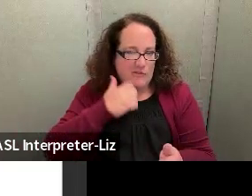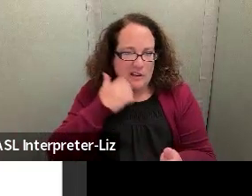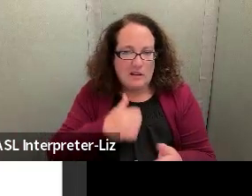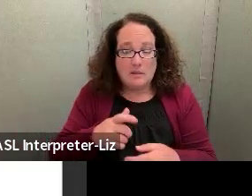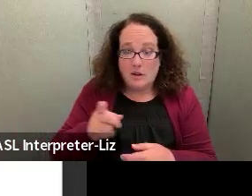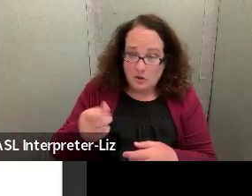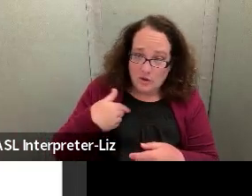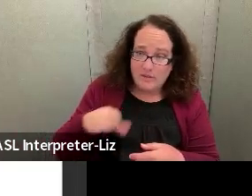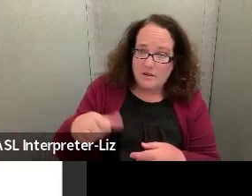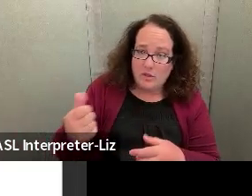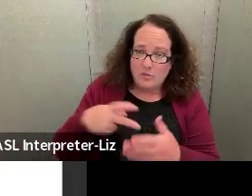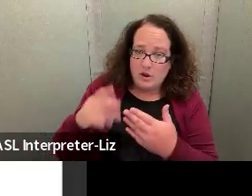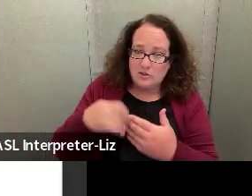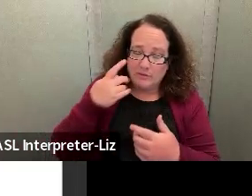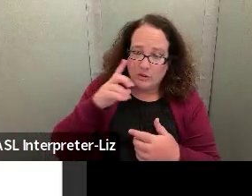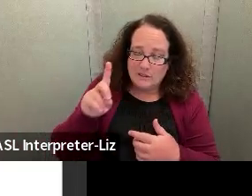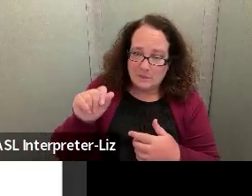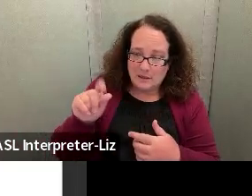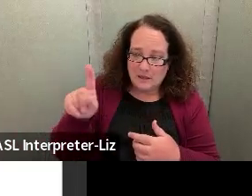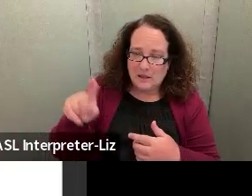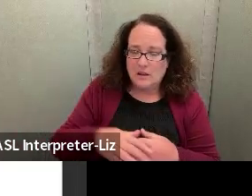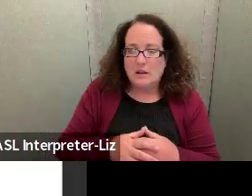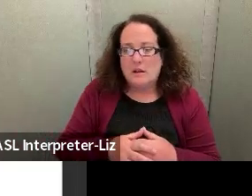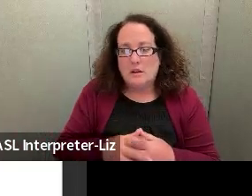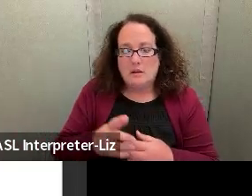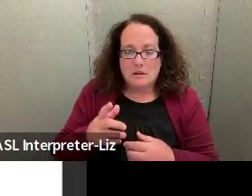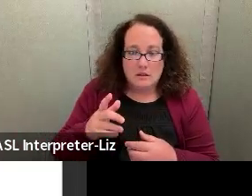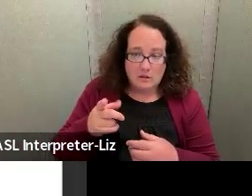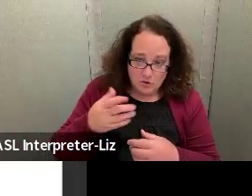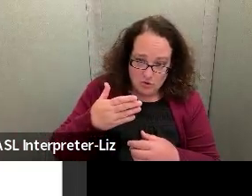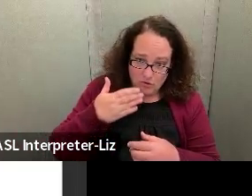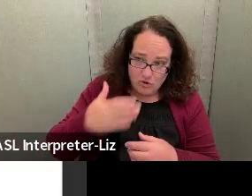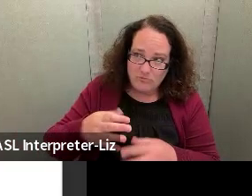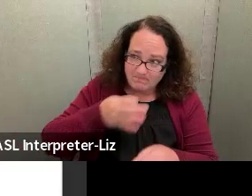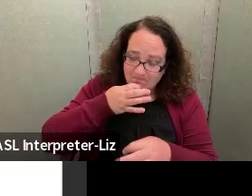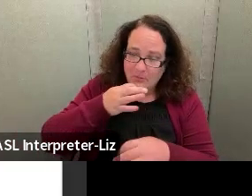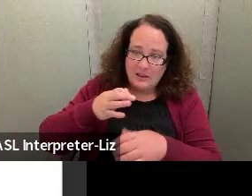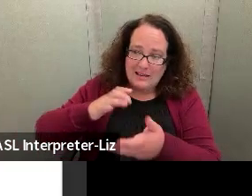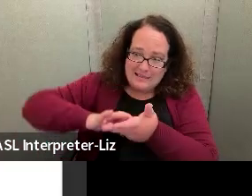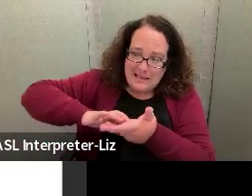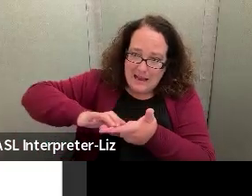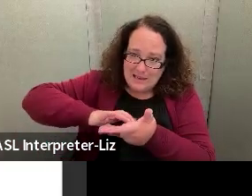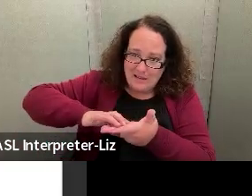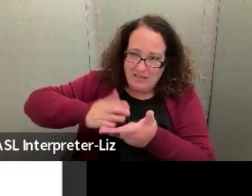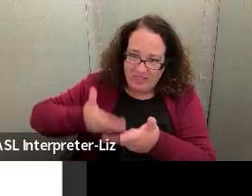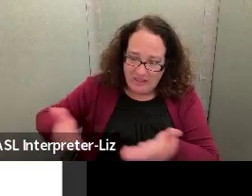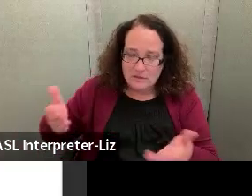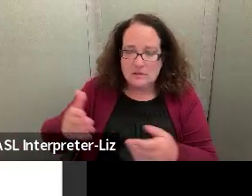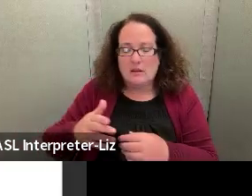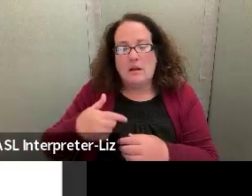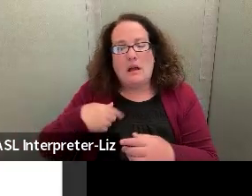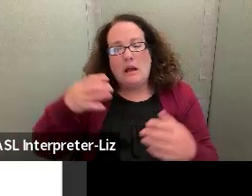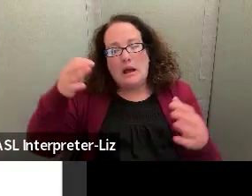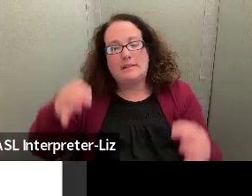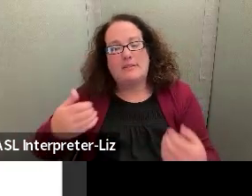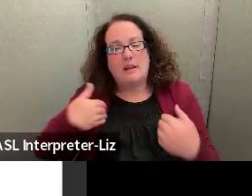another project for disability? So, You're very good at tactile things. yeah, I mean, I've definitely had